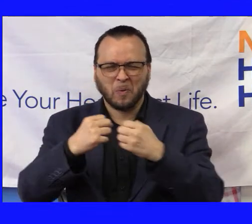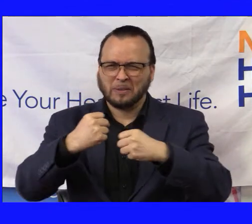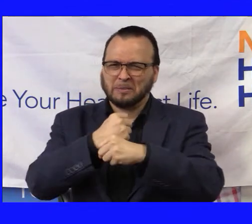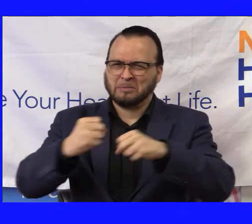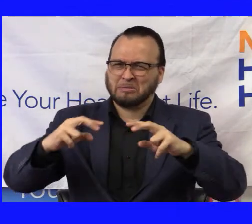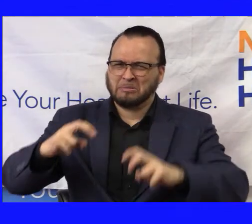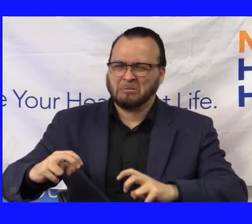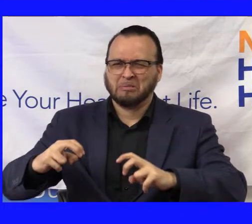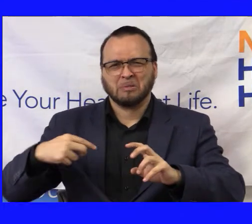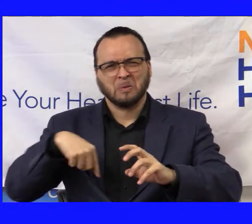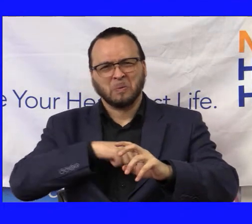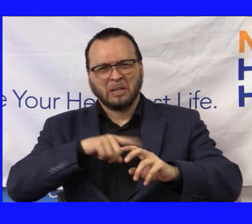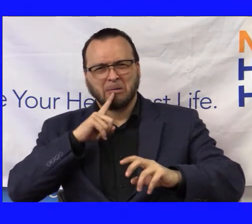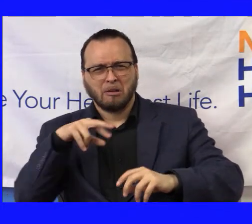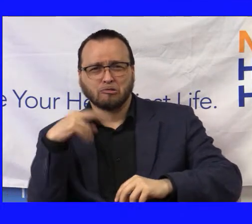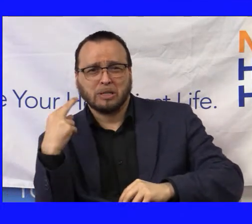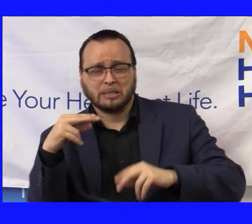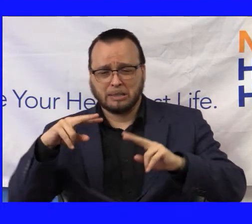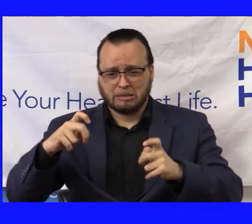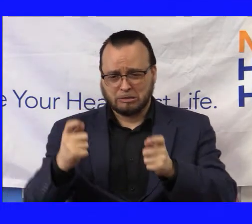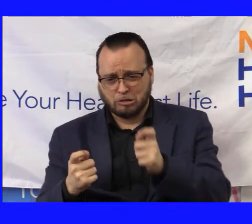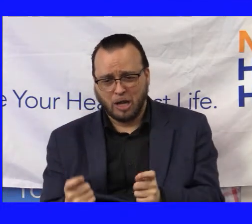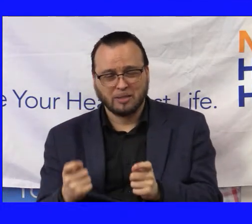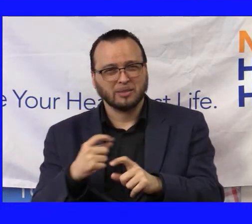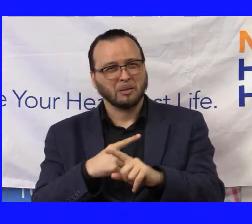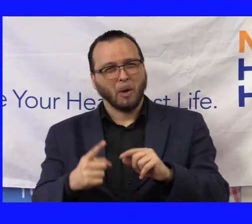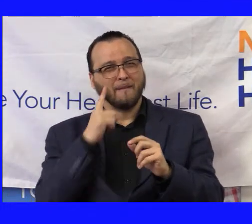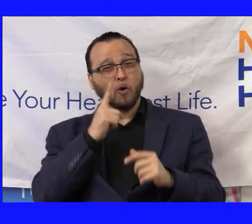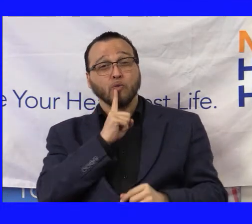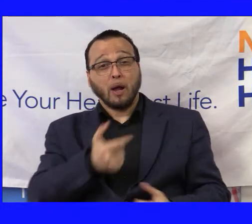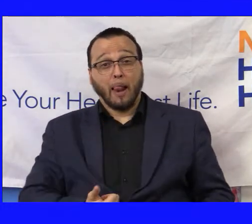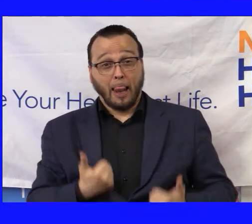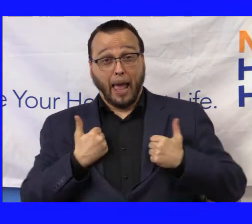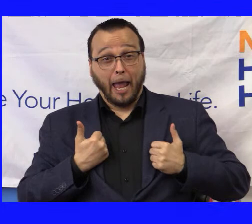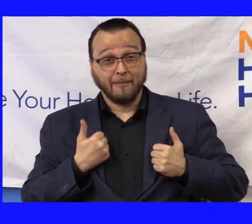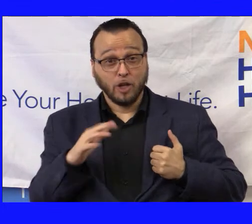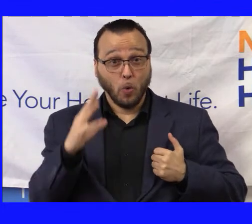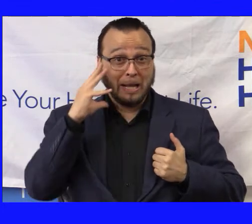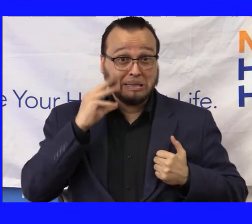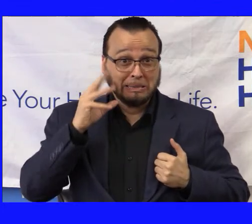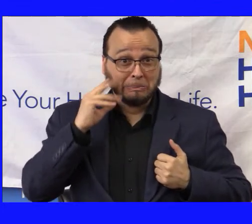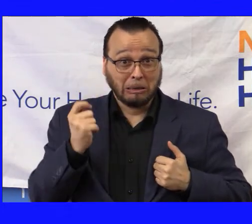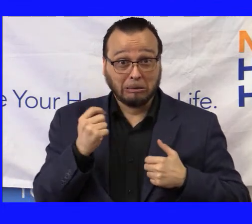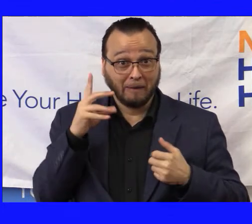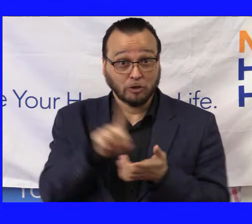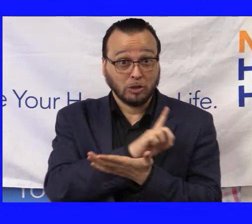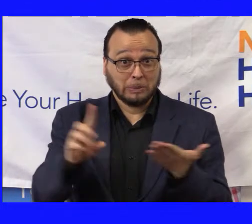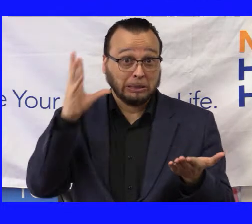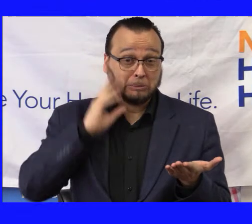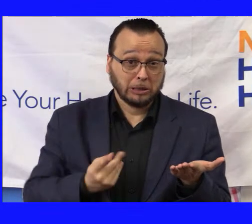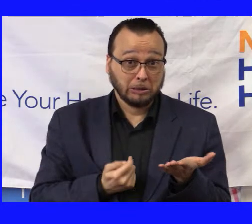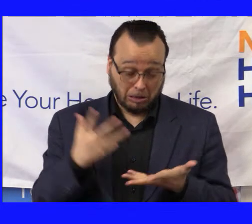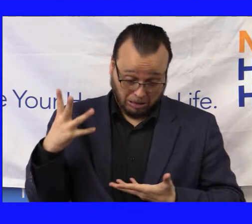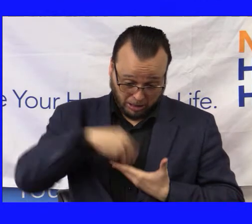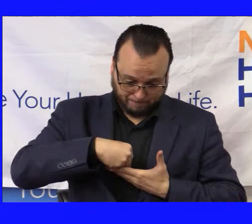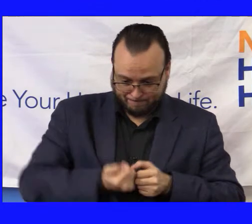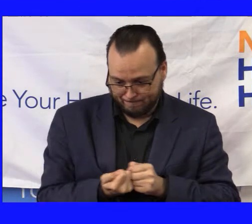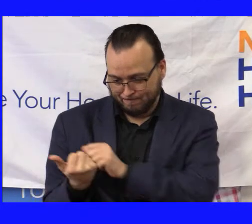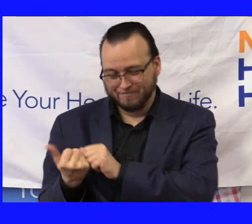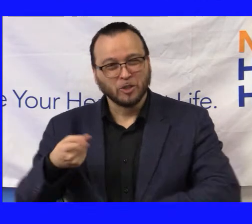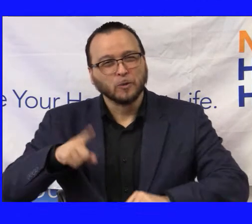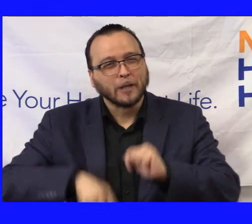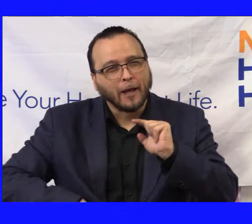we can risk adjust away things, but in life you can't risk adjust away your lived experience of discrimination, of inequities of